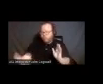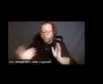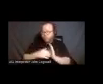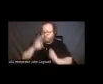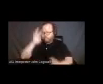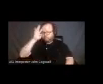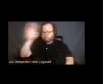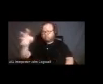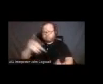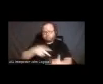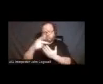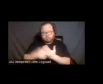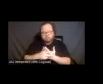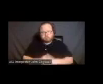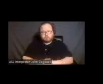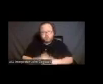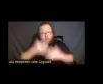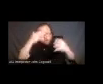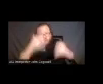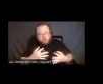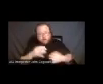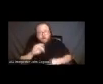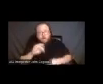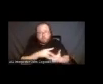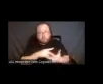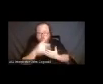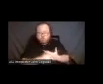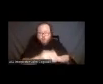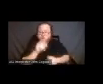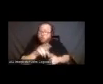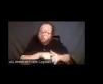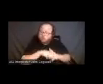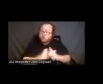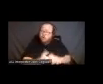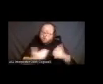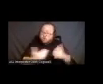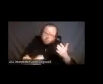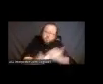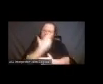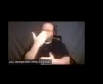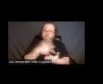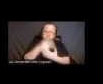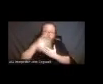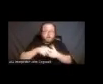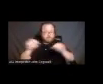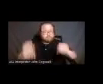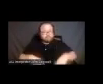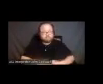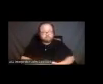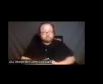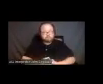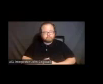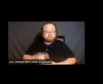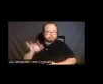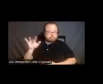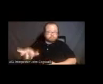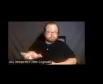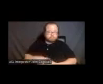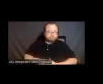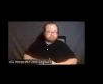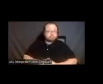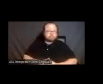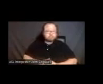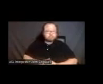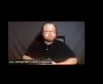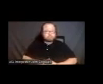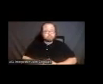programs, the termination of programs, or can start out trying new programs. Go on to the next page.